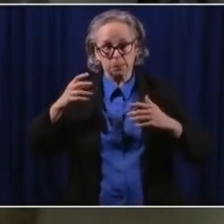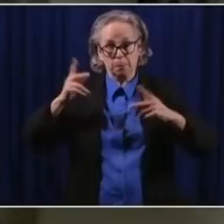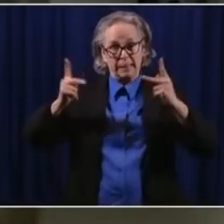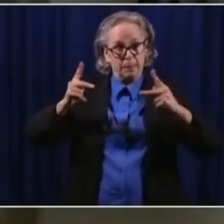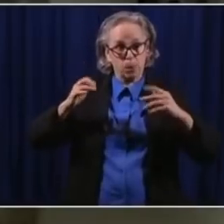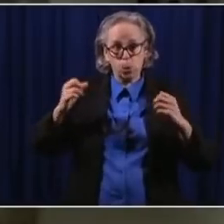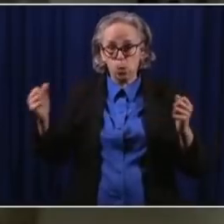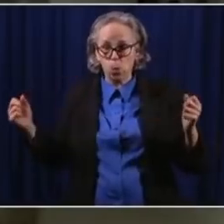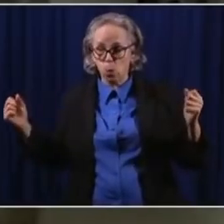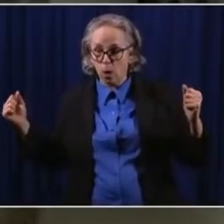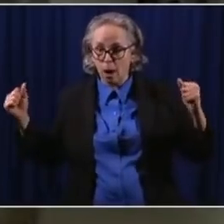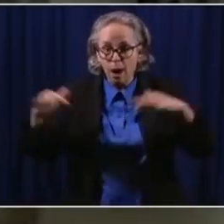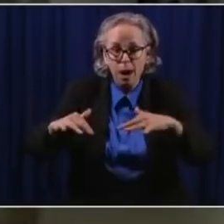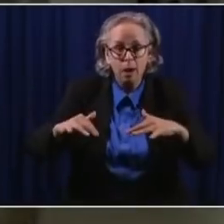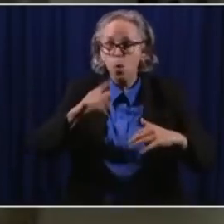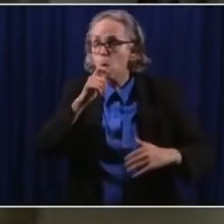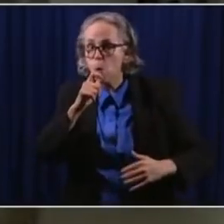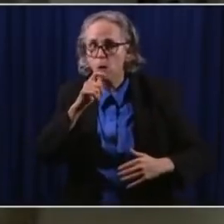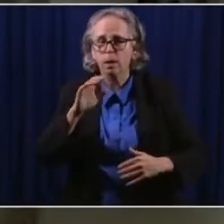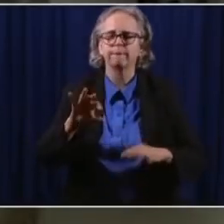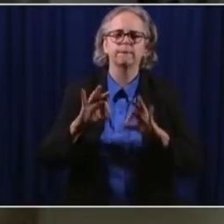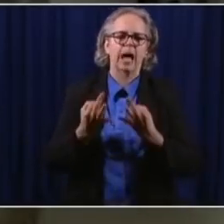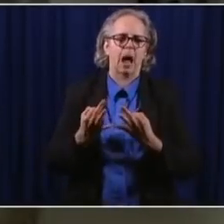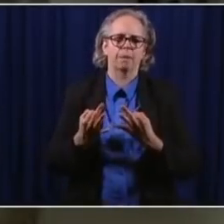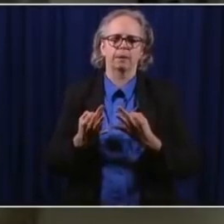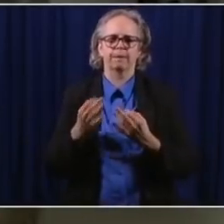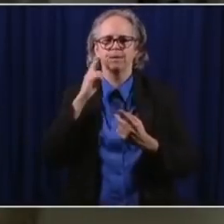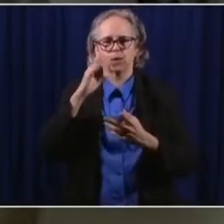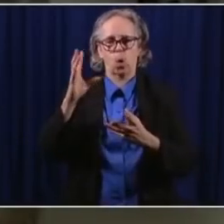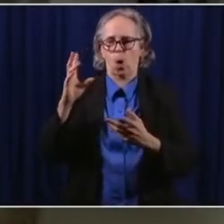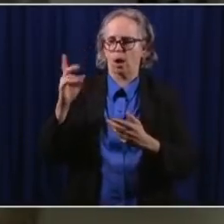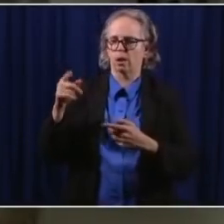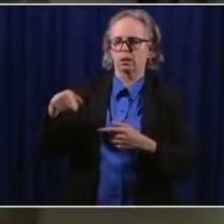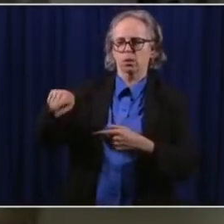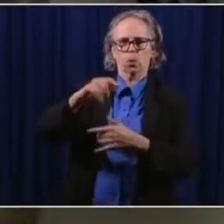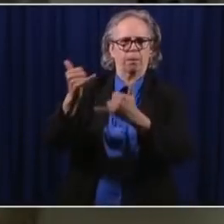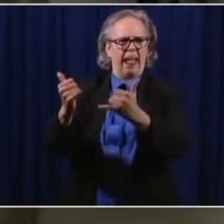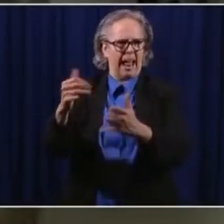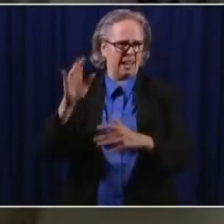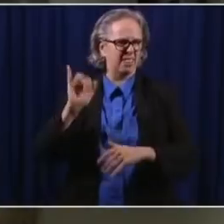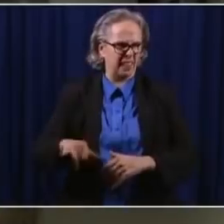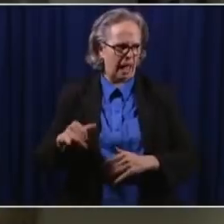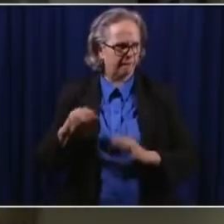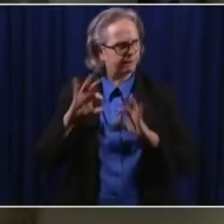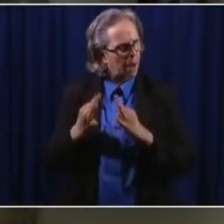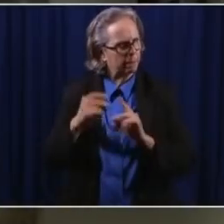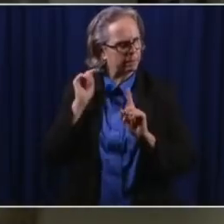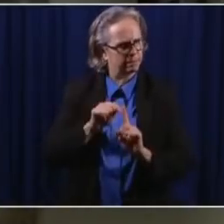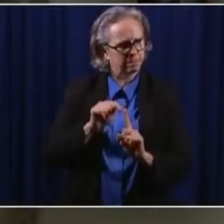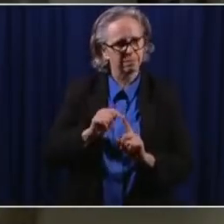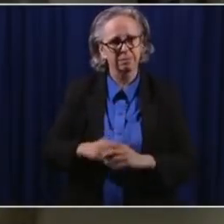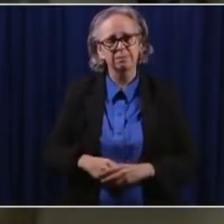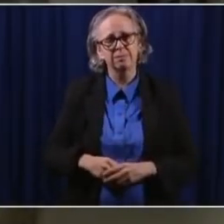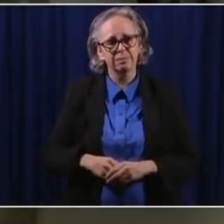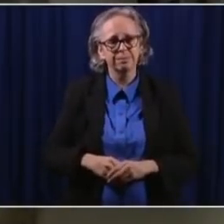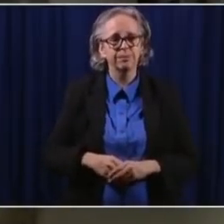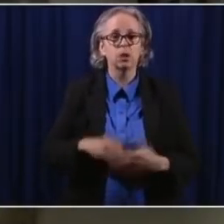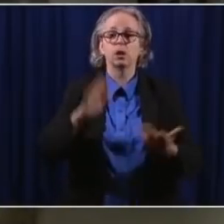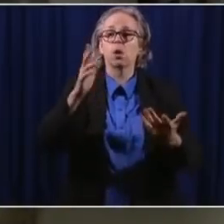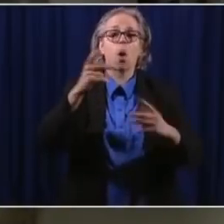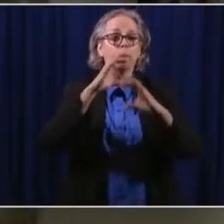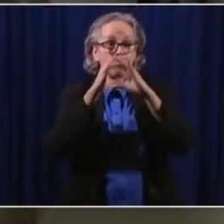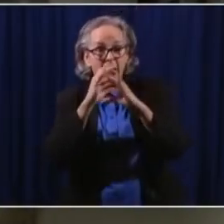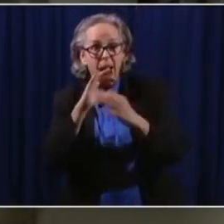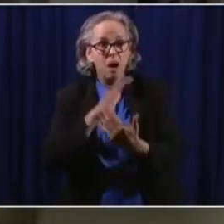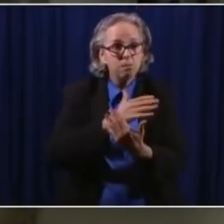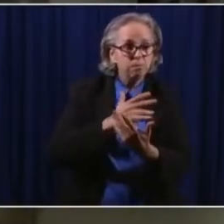of those who are participating in the event, or in the case of band members, those who are maybe playing at halftime or have